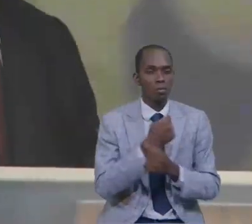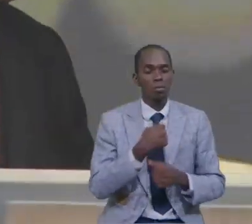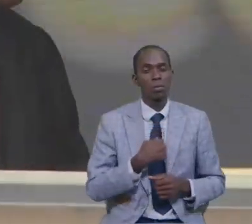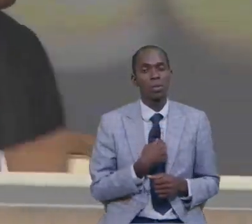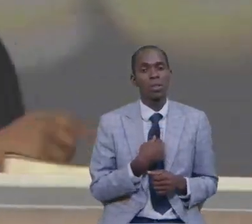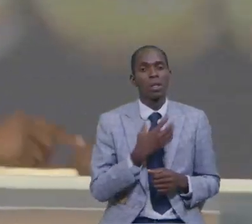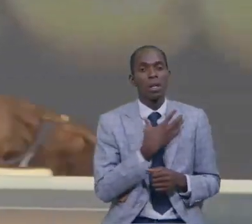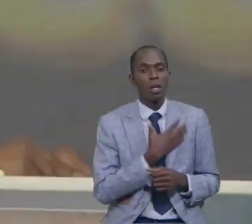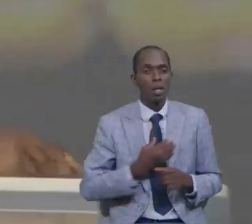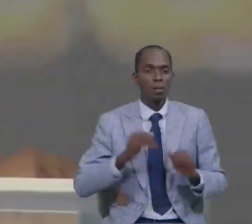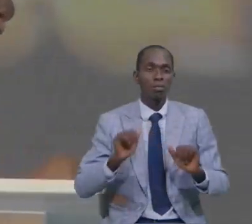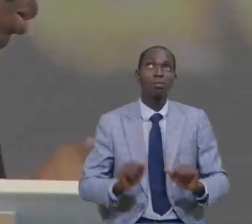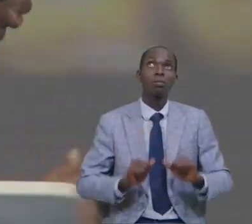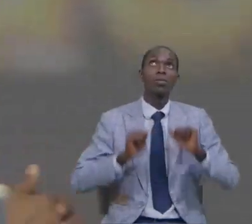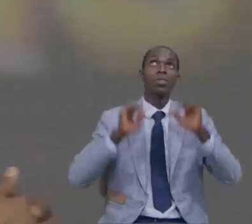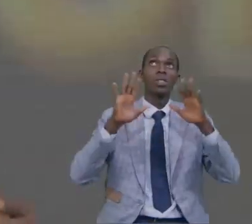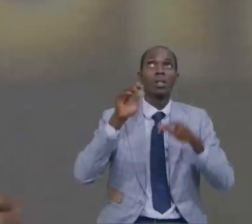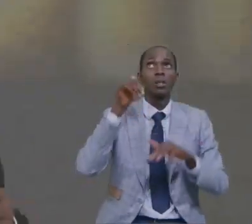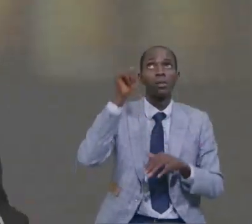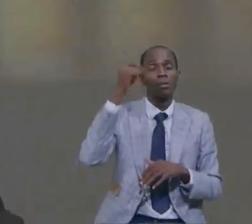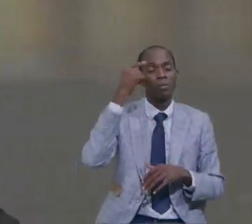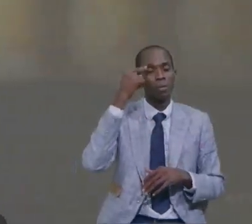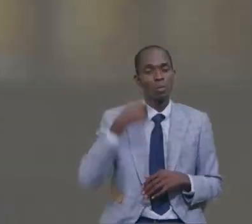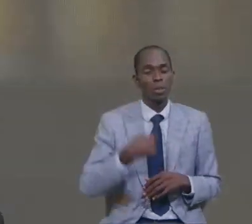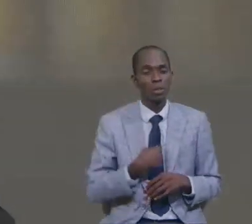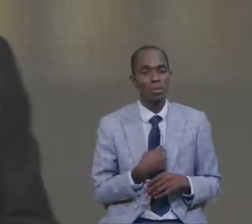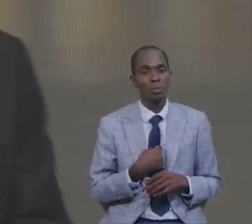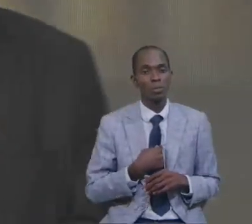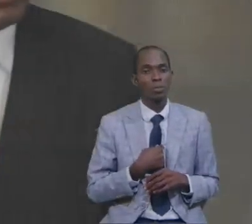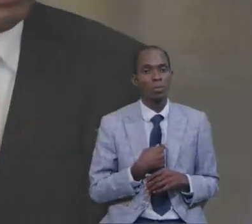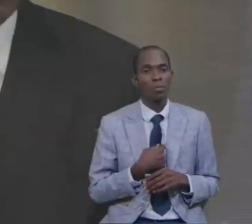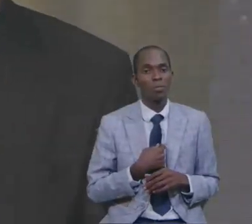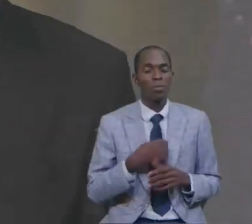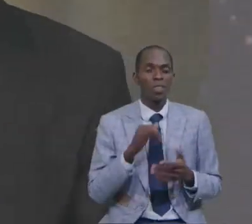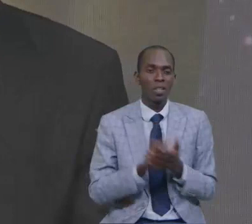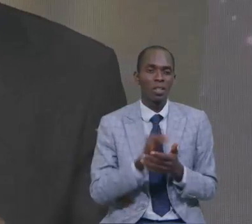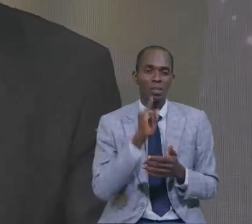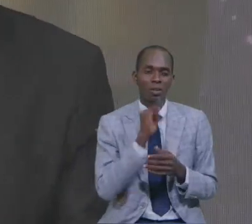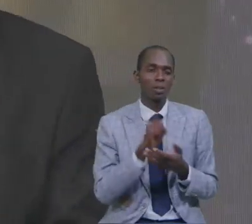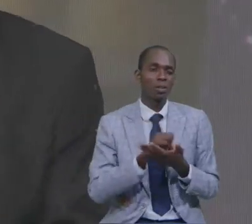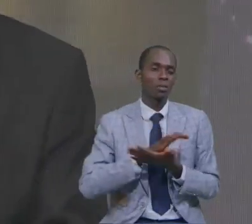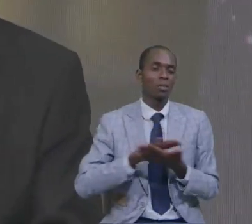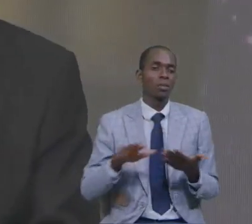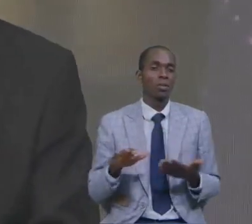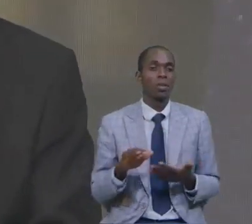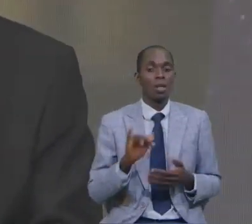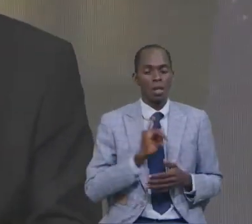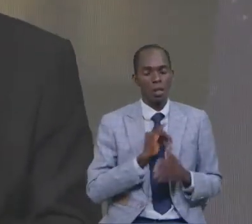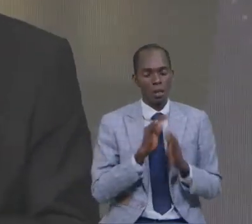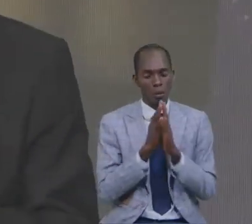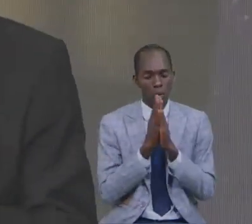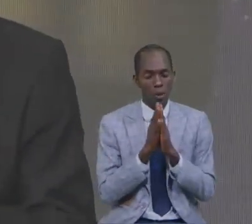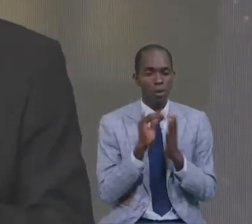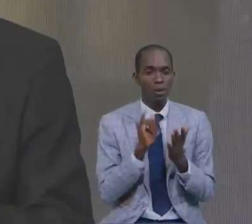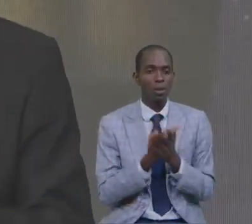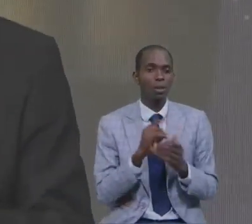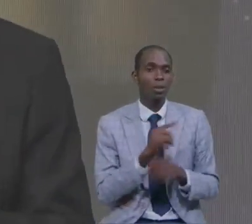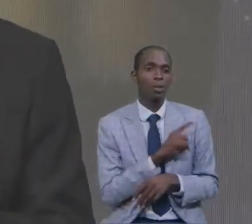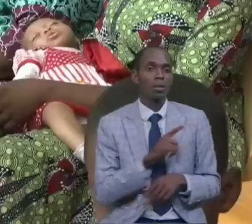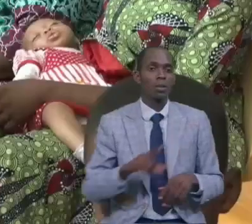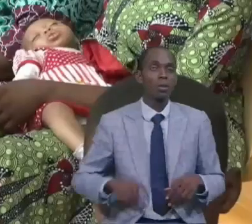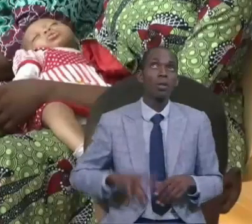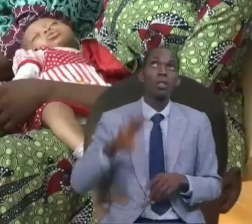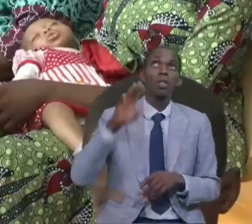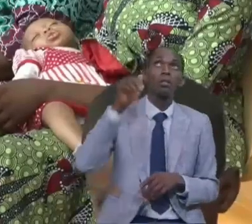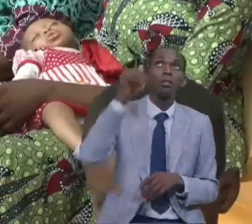I pray that the Lord himself will do this deep work of sanctification in every life